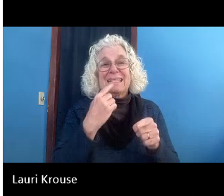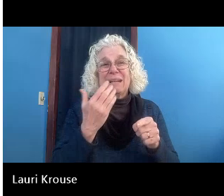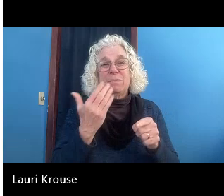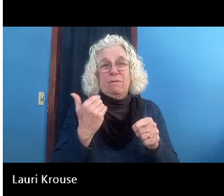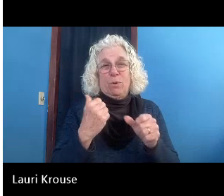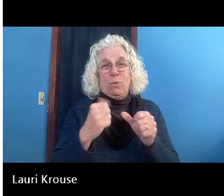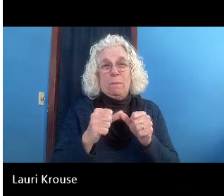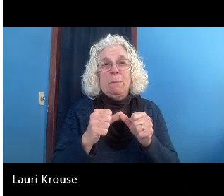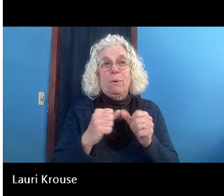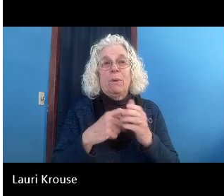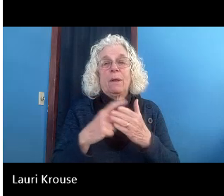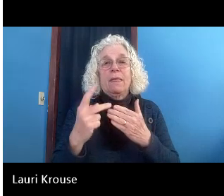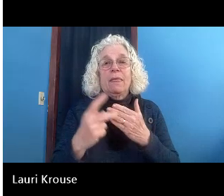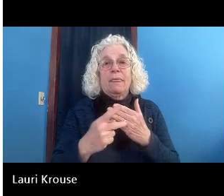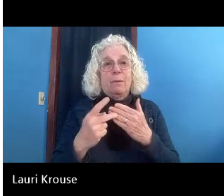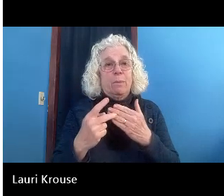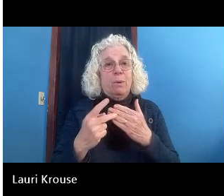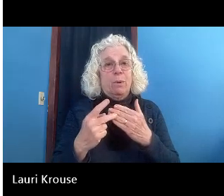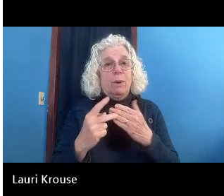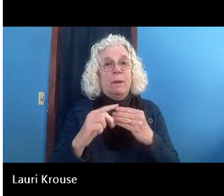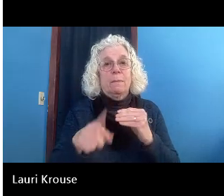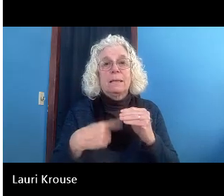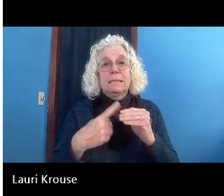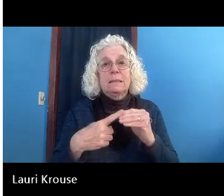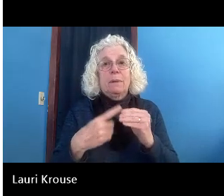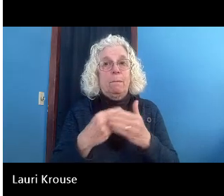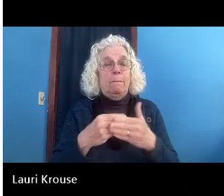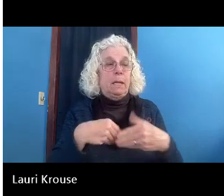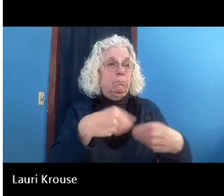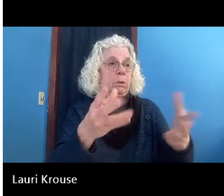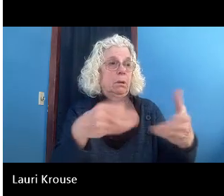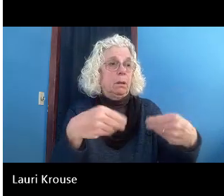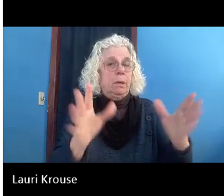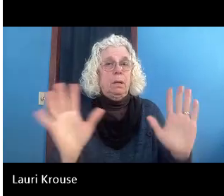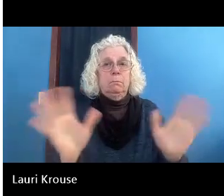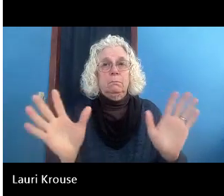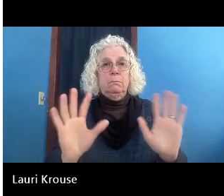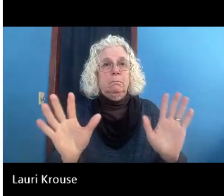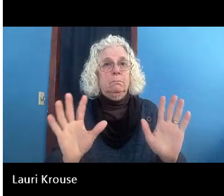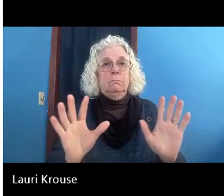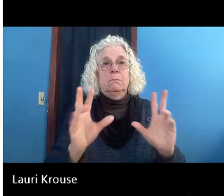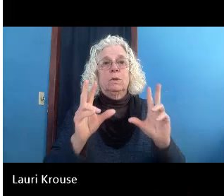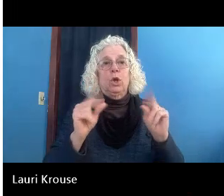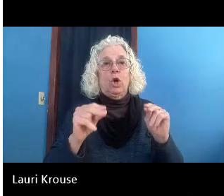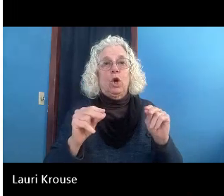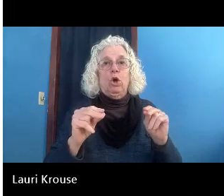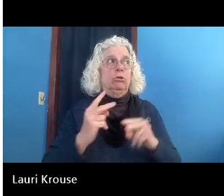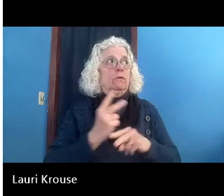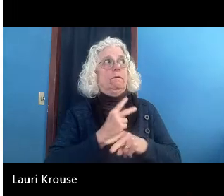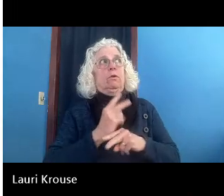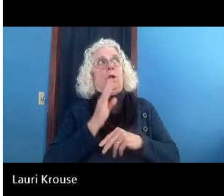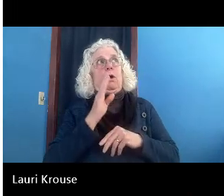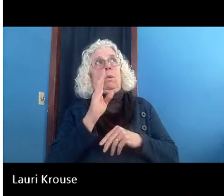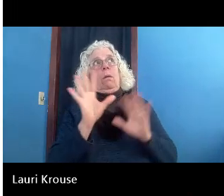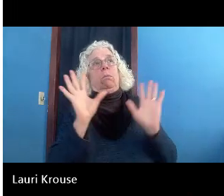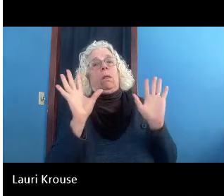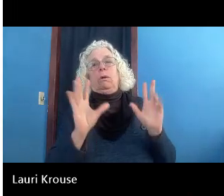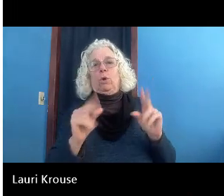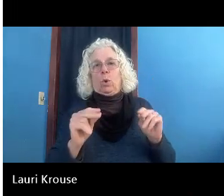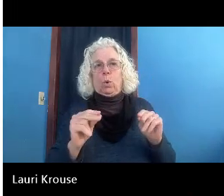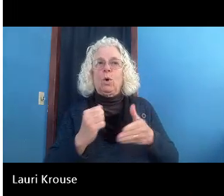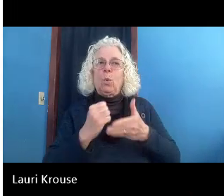this program is not just about throwing you money and, just saying, hey, go figure it out. That's that. No, we want to